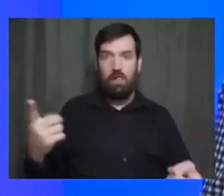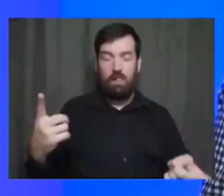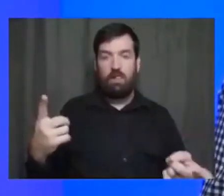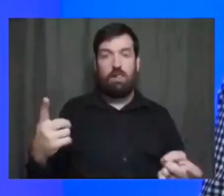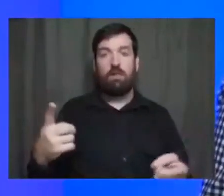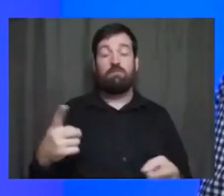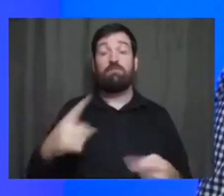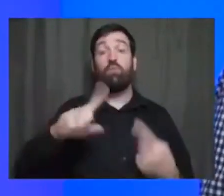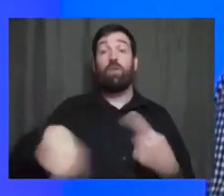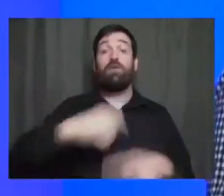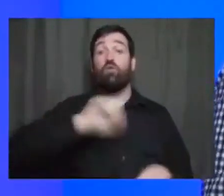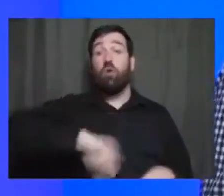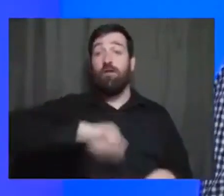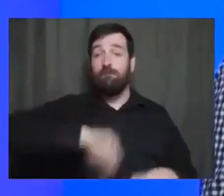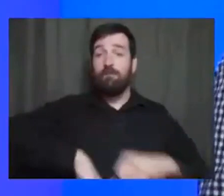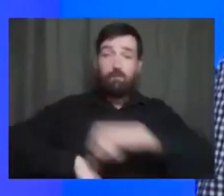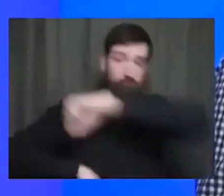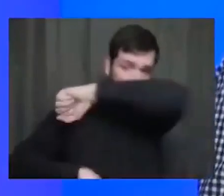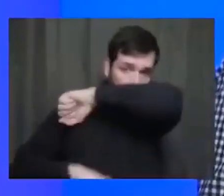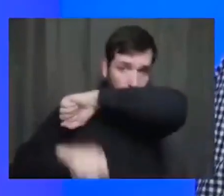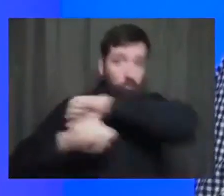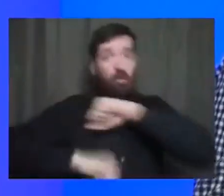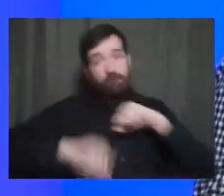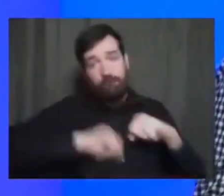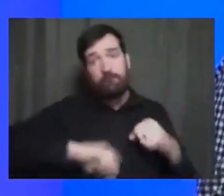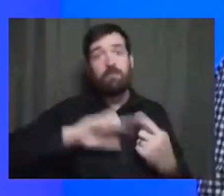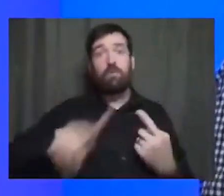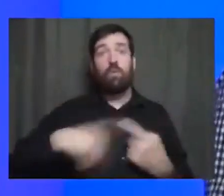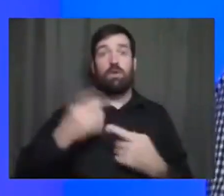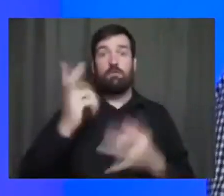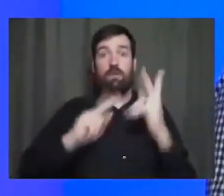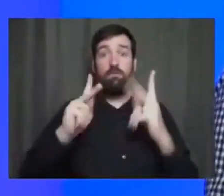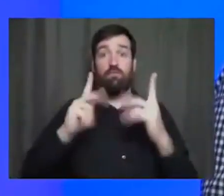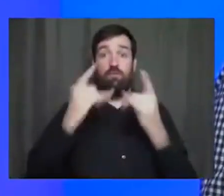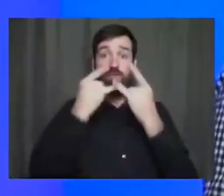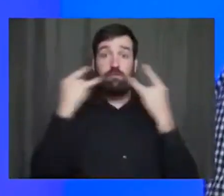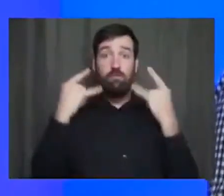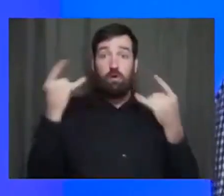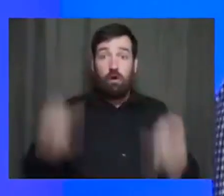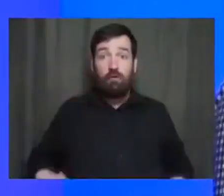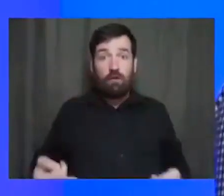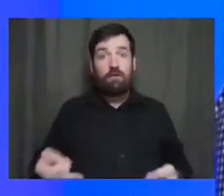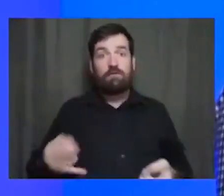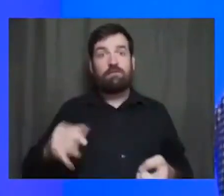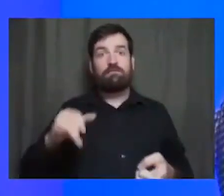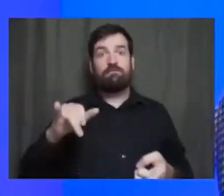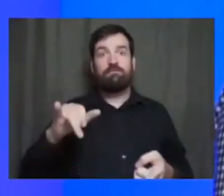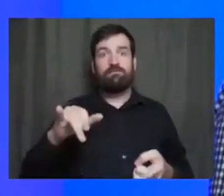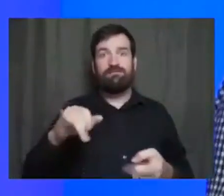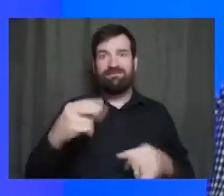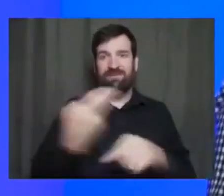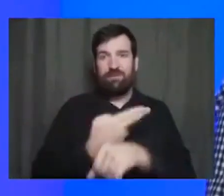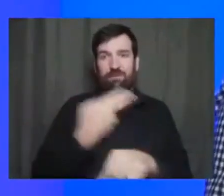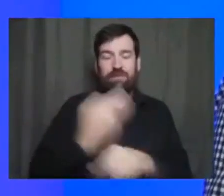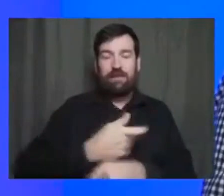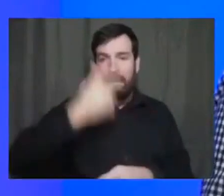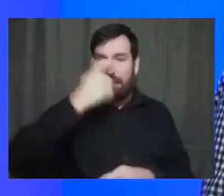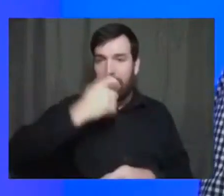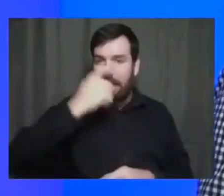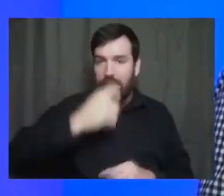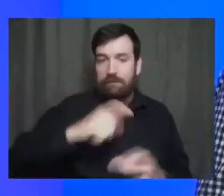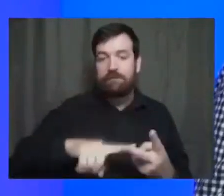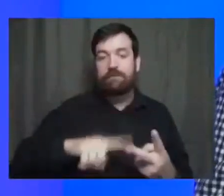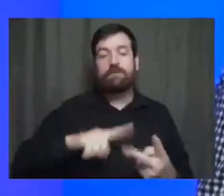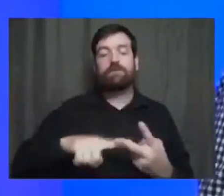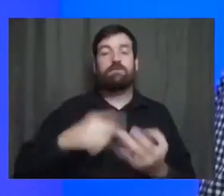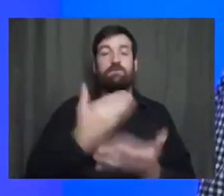cough in those settings. Even when people are taking off the mask, that respiratory etiquette of using a Kleenex and washing your hands after you